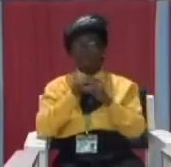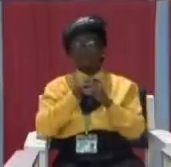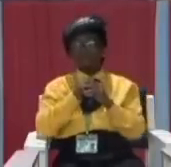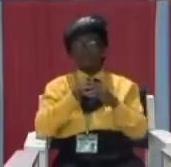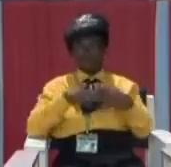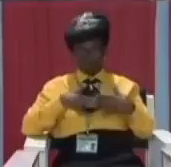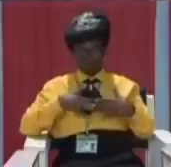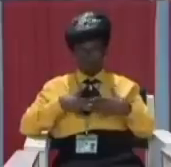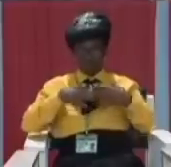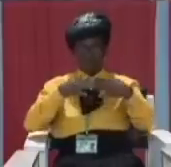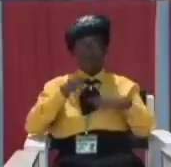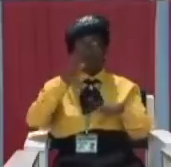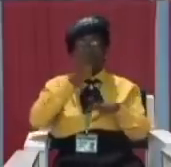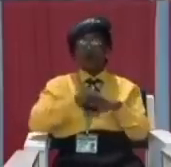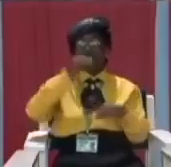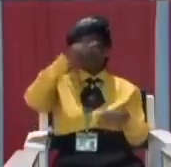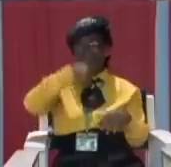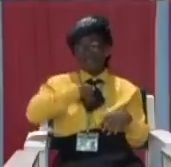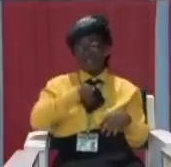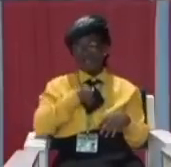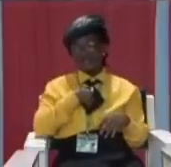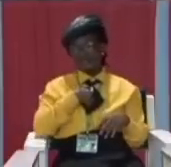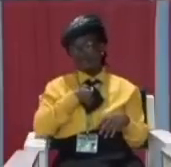breathe on me.